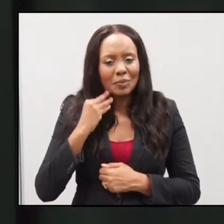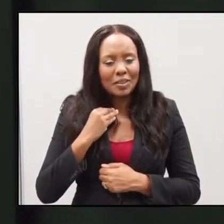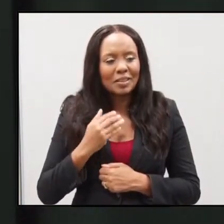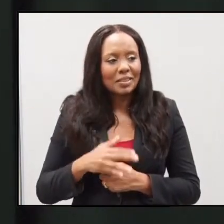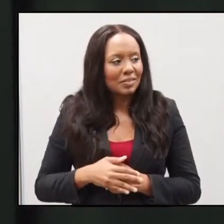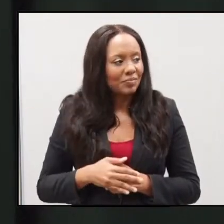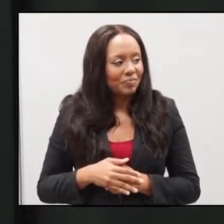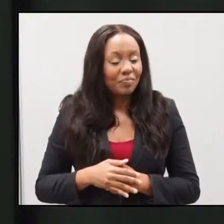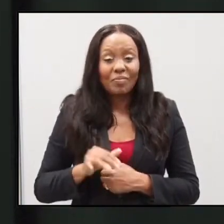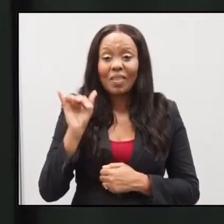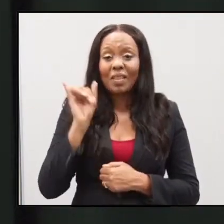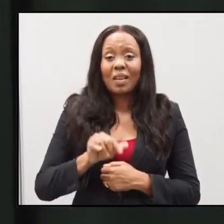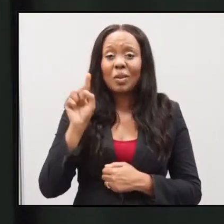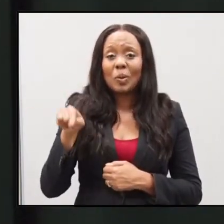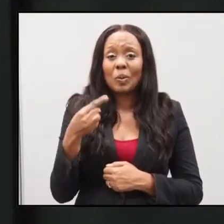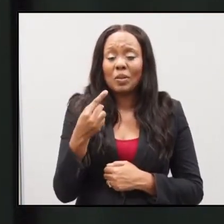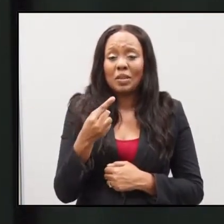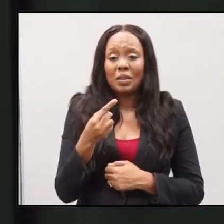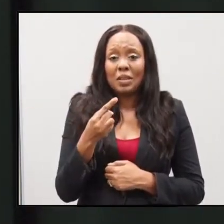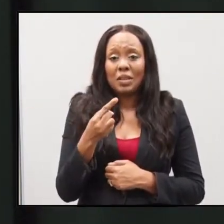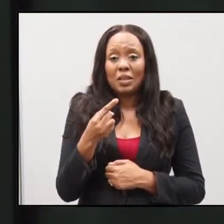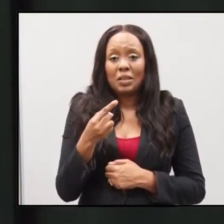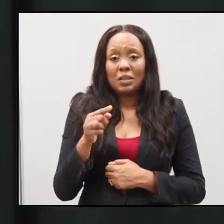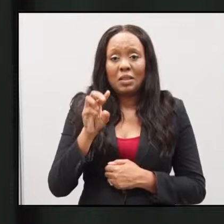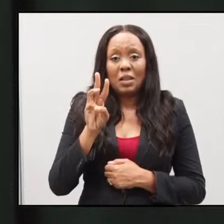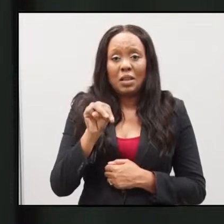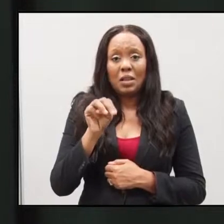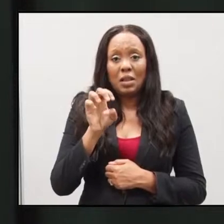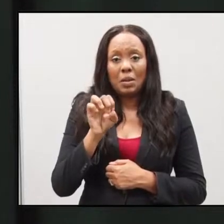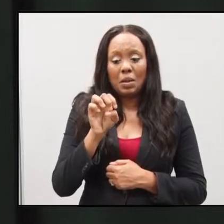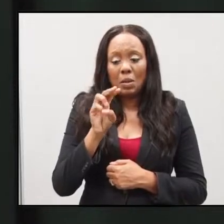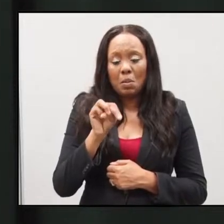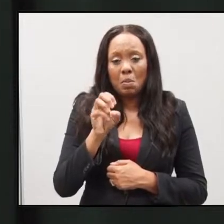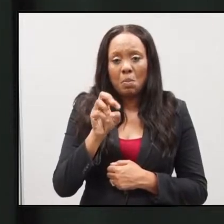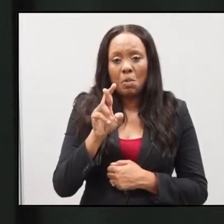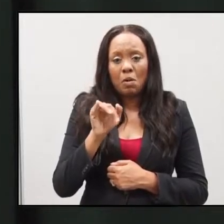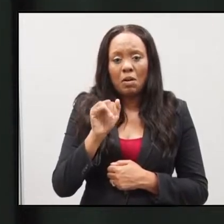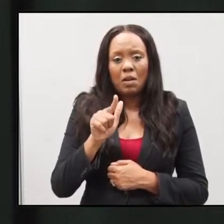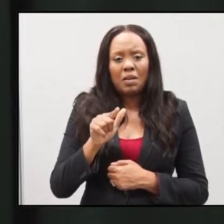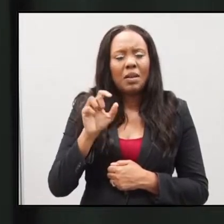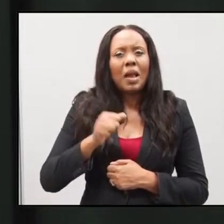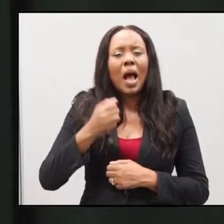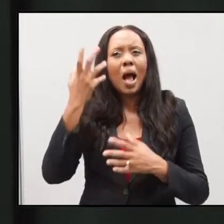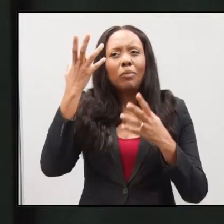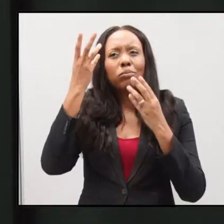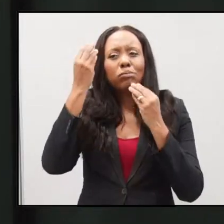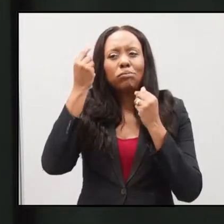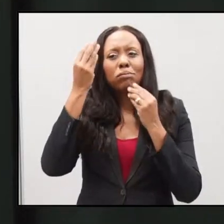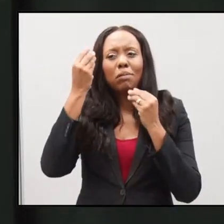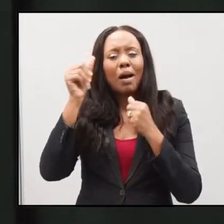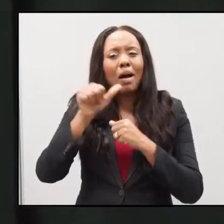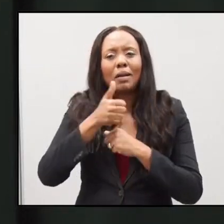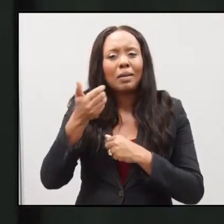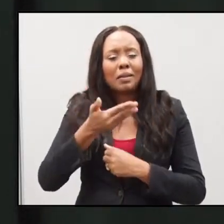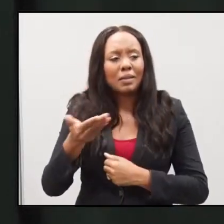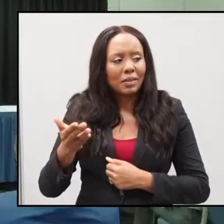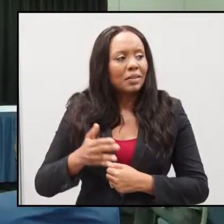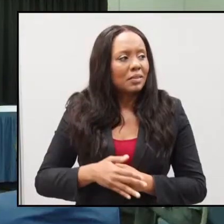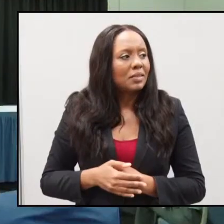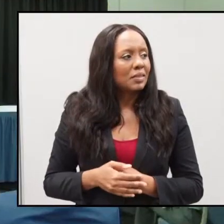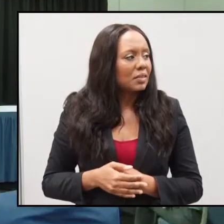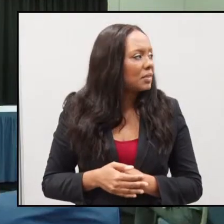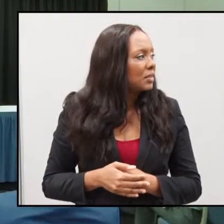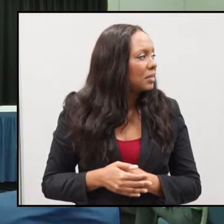memorial, but I think, David, you can contextualize the other things that you're looking to put there, or Max will do that as well. Exactly. Thank